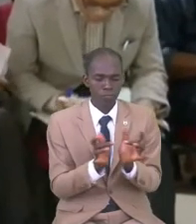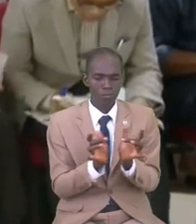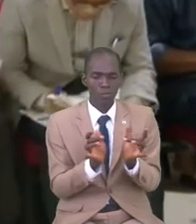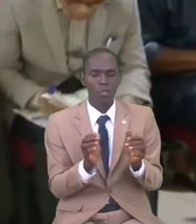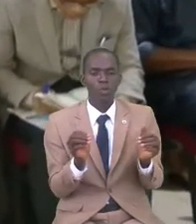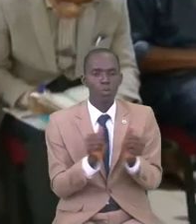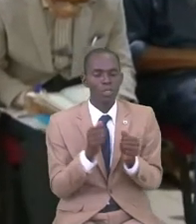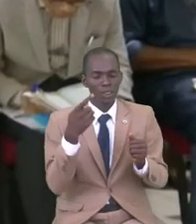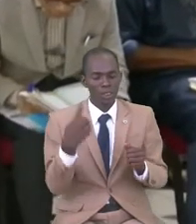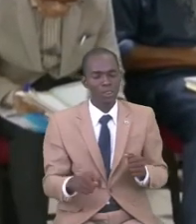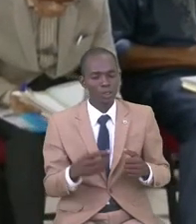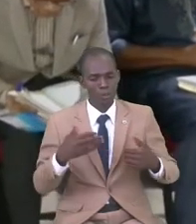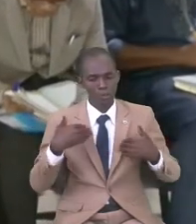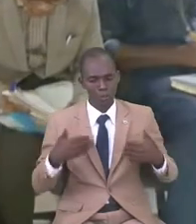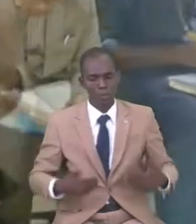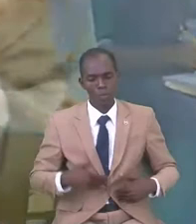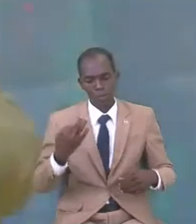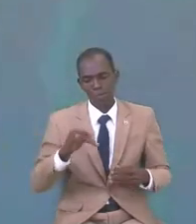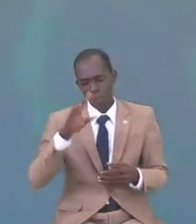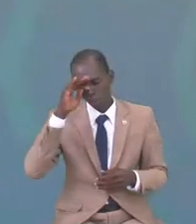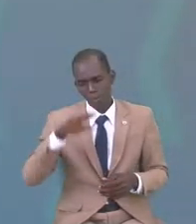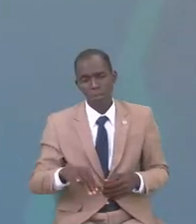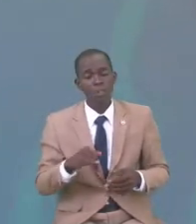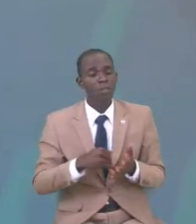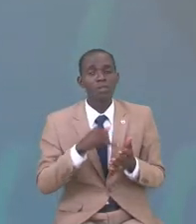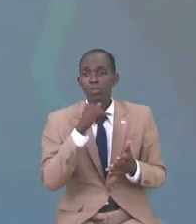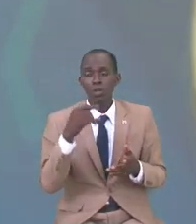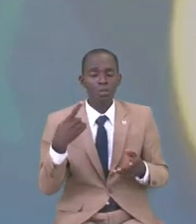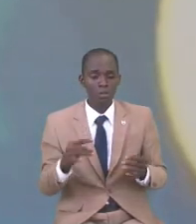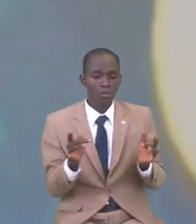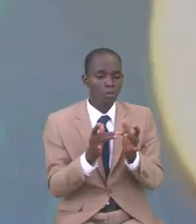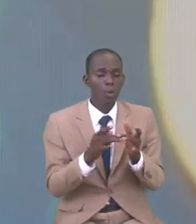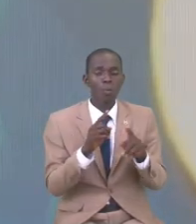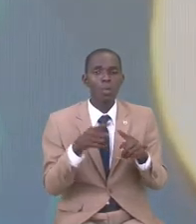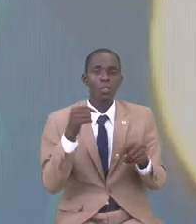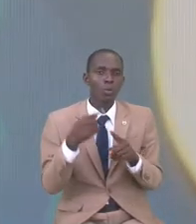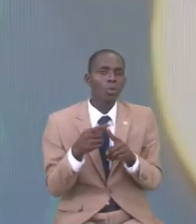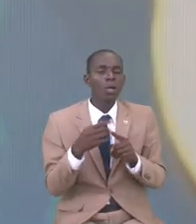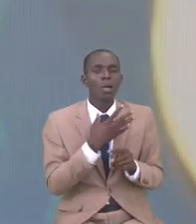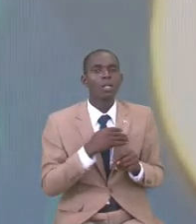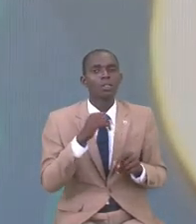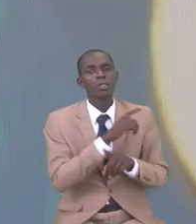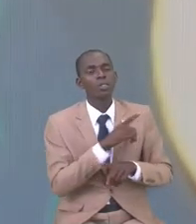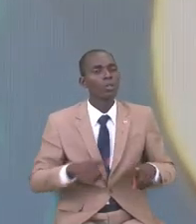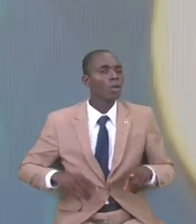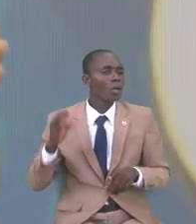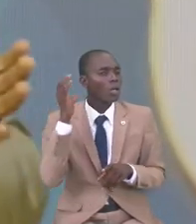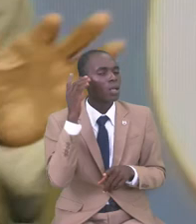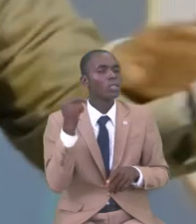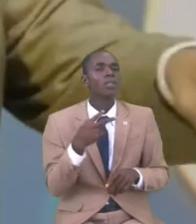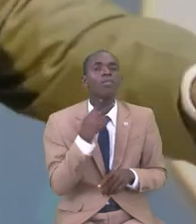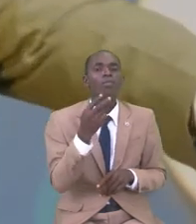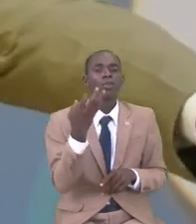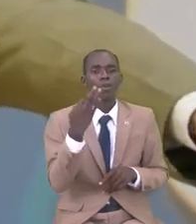boy. It's not the contact, it's the word. It's the word, the voice. And the Lord heard the voice of